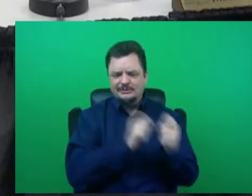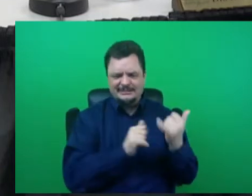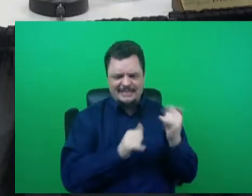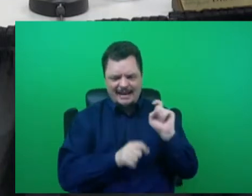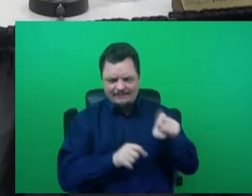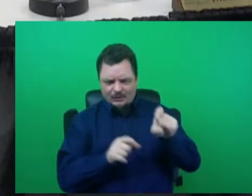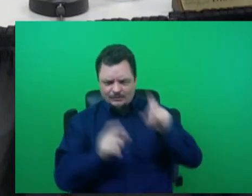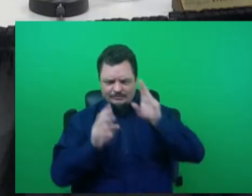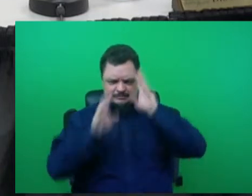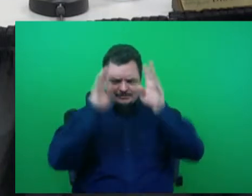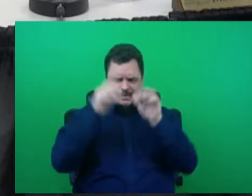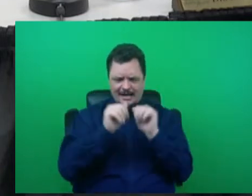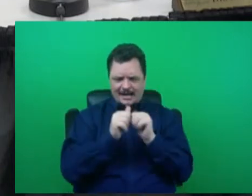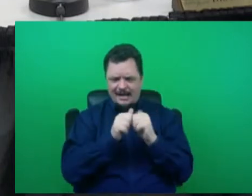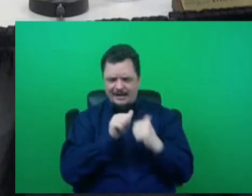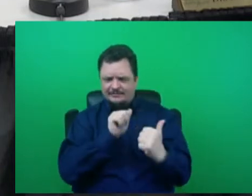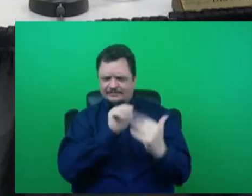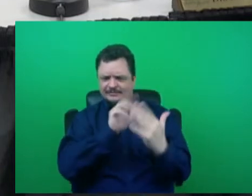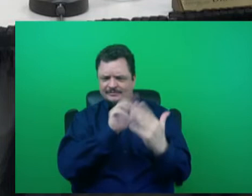know that your leadership team